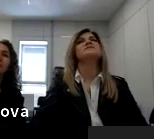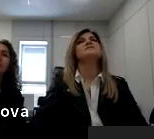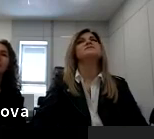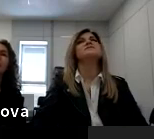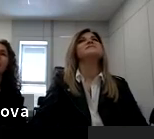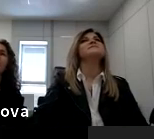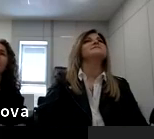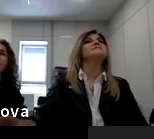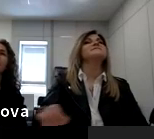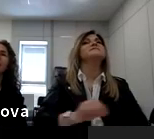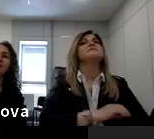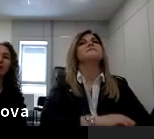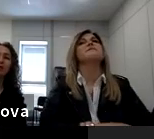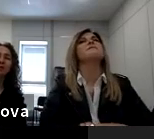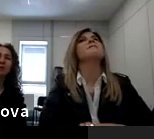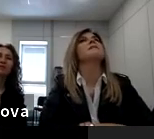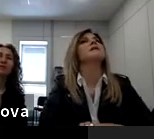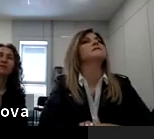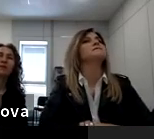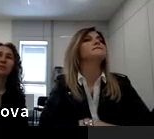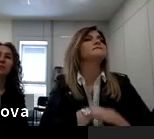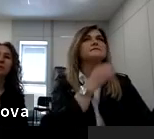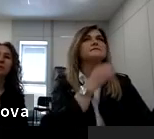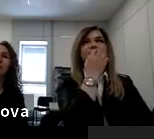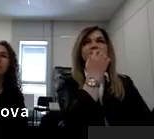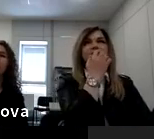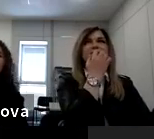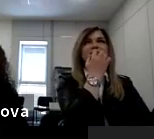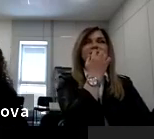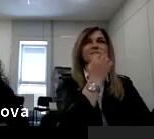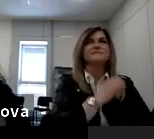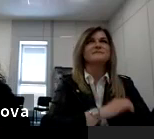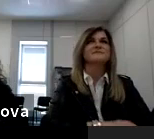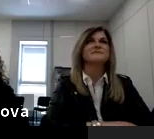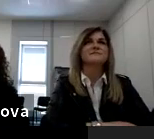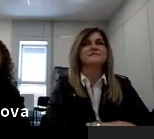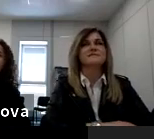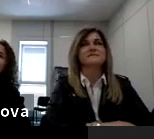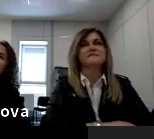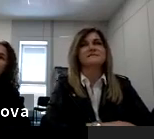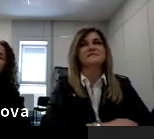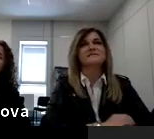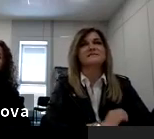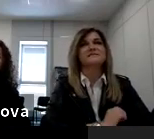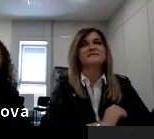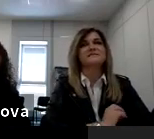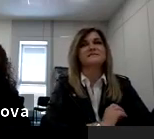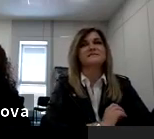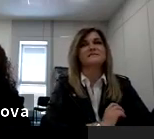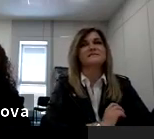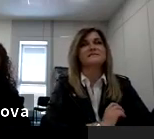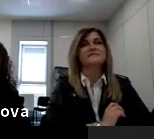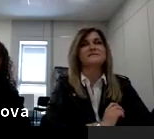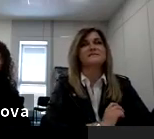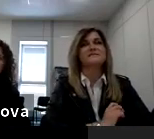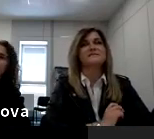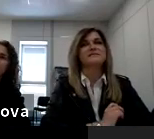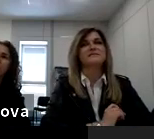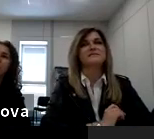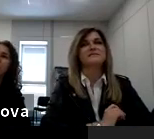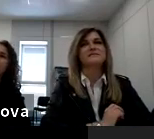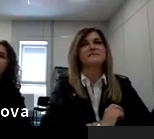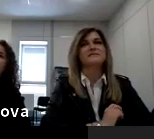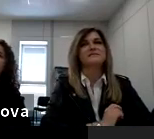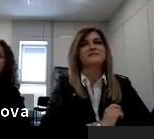move. So here is an example. It is a hotel. Here we use not very powerful